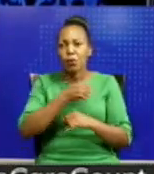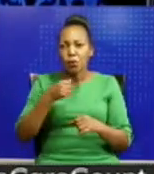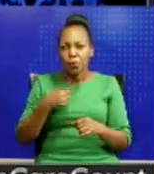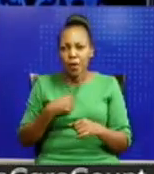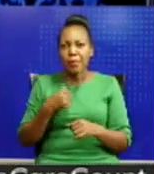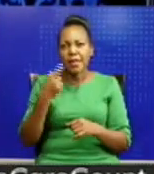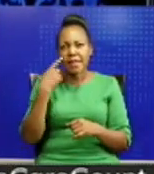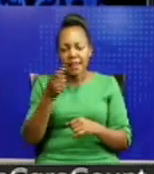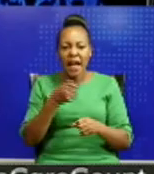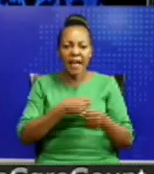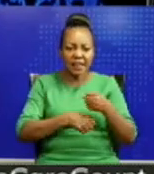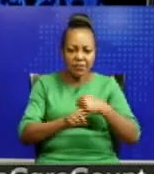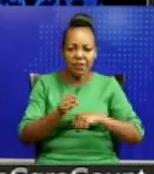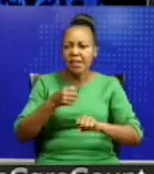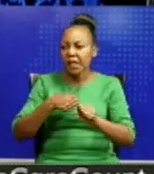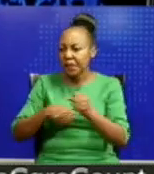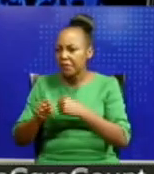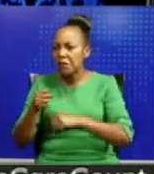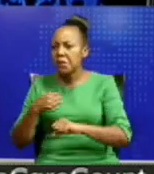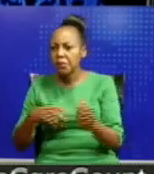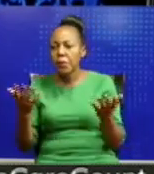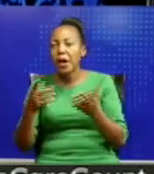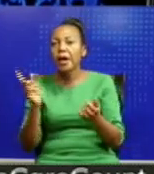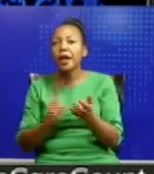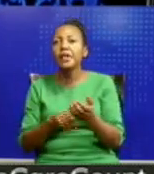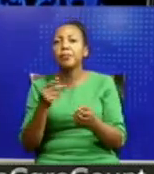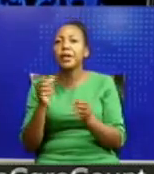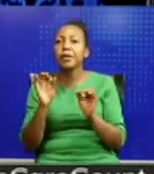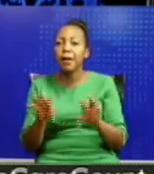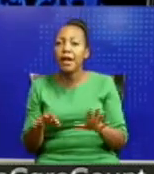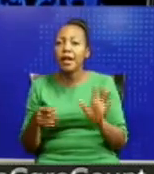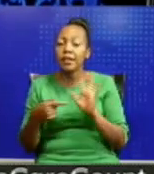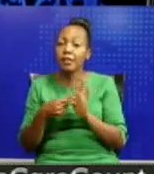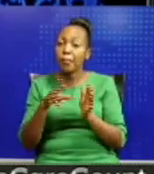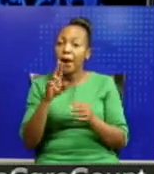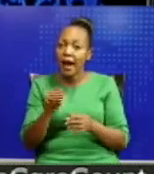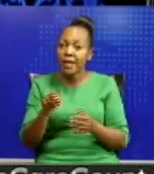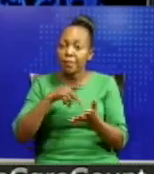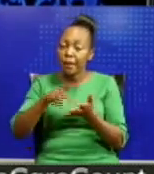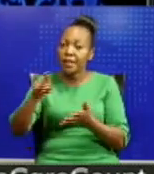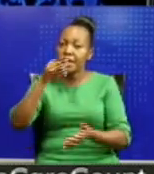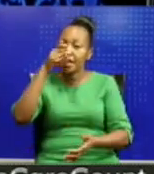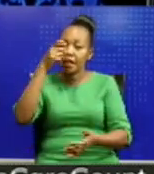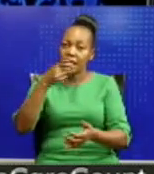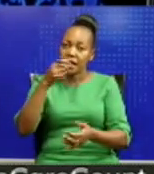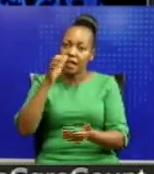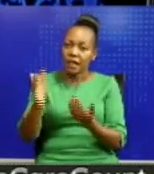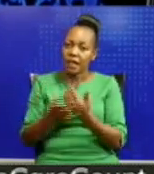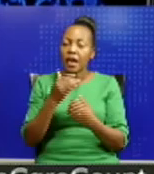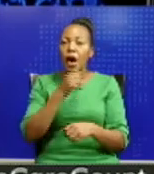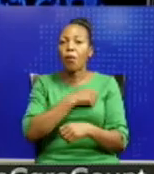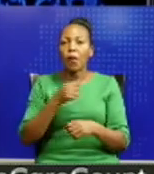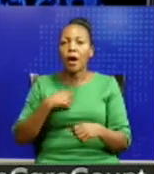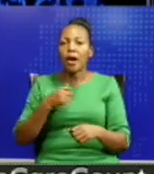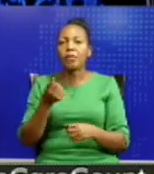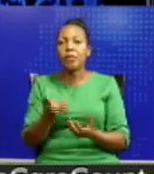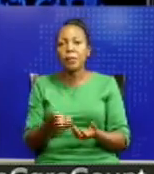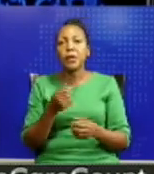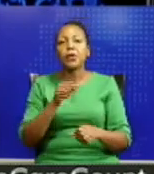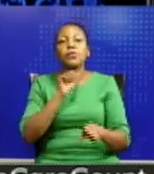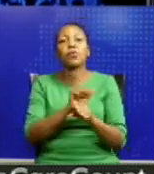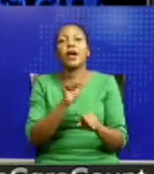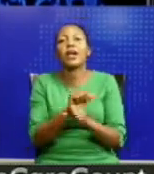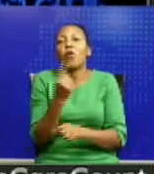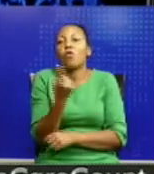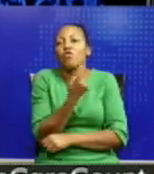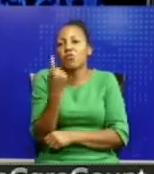looking at all these activities that are not paid for, what we call unpaid care work, as women's work. And because of